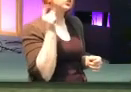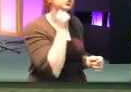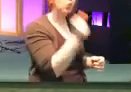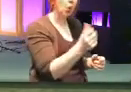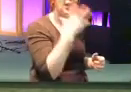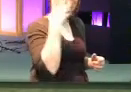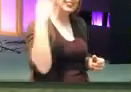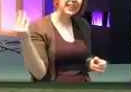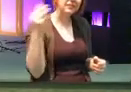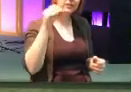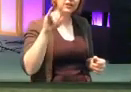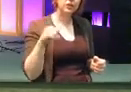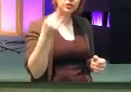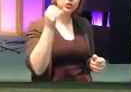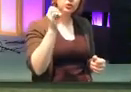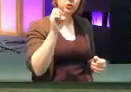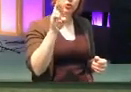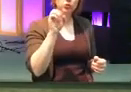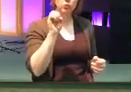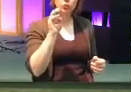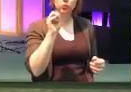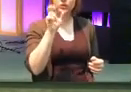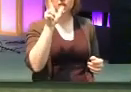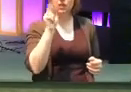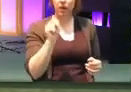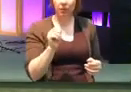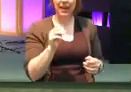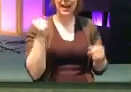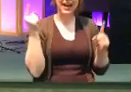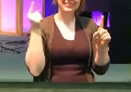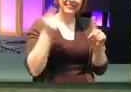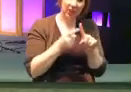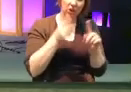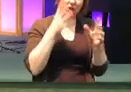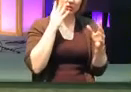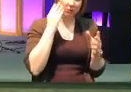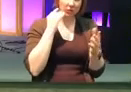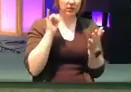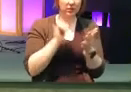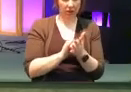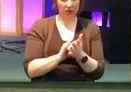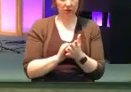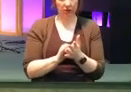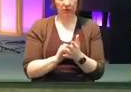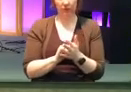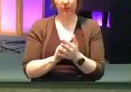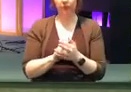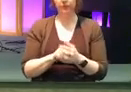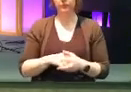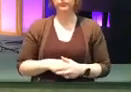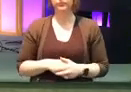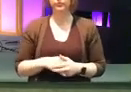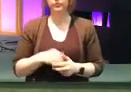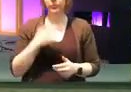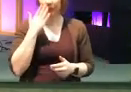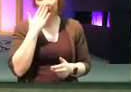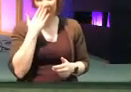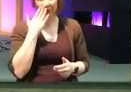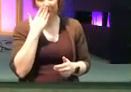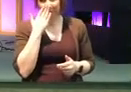Jerusalem until you experience it. This is in Acts chapter 1, verse 4. Obviously